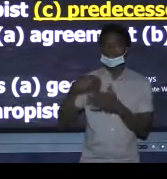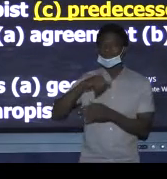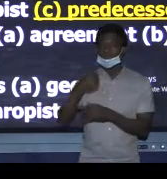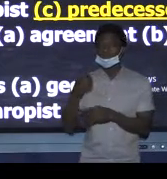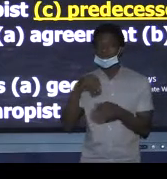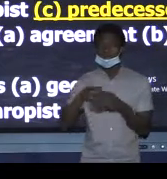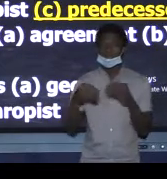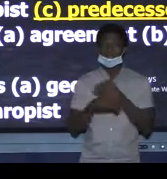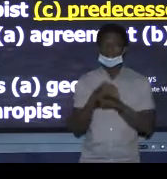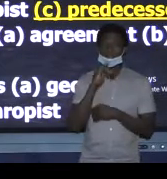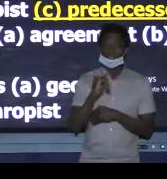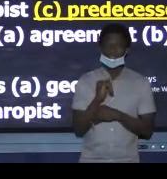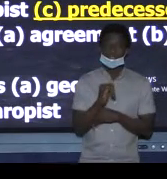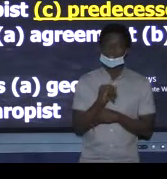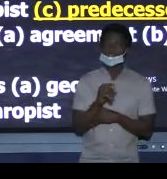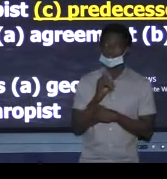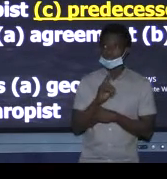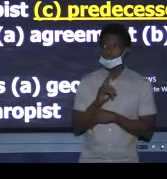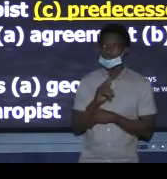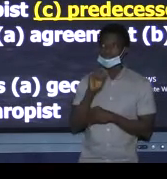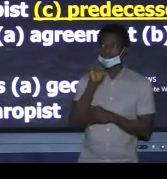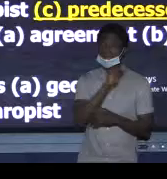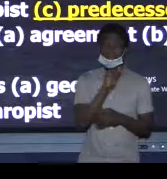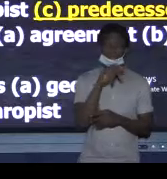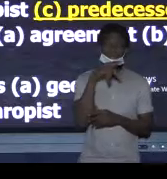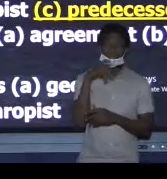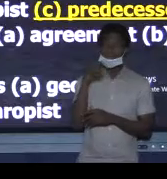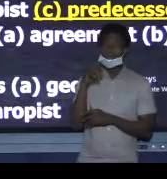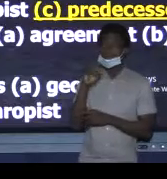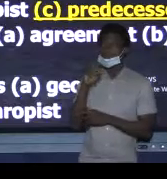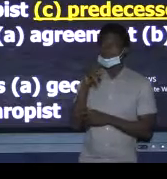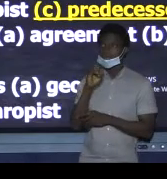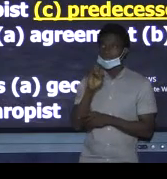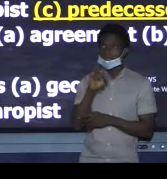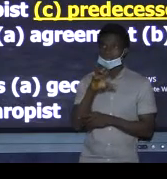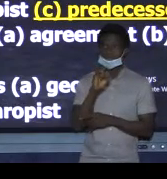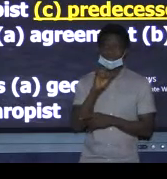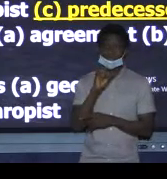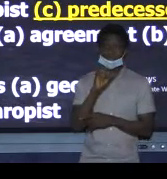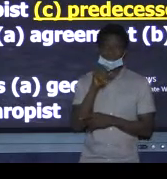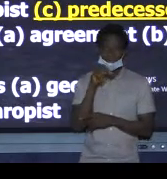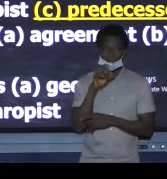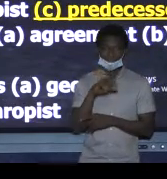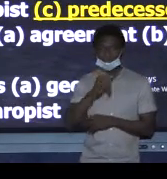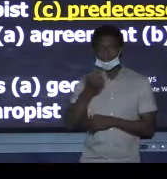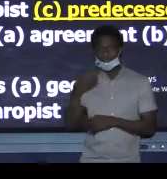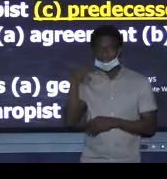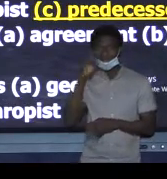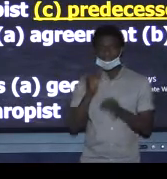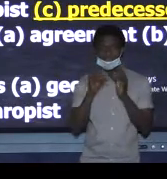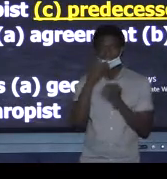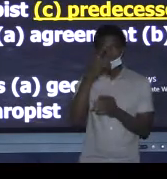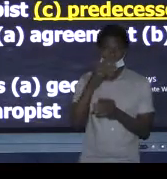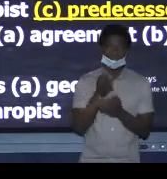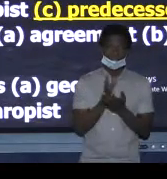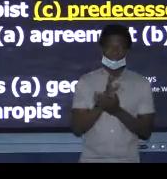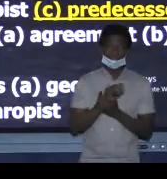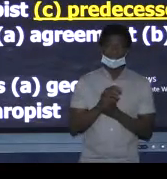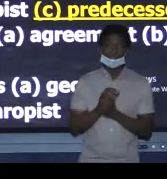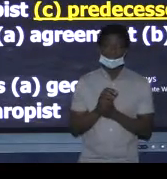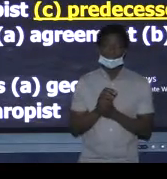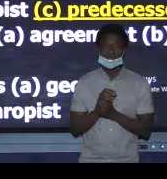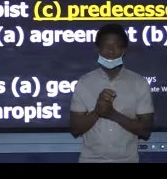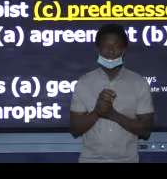been before another in office is definitely a predecessor. Yes, another tick if you wrote